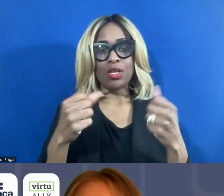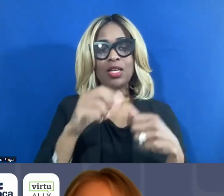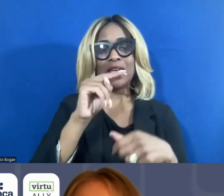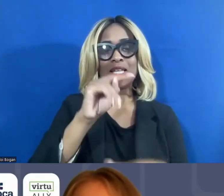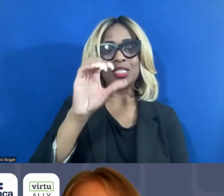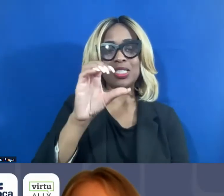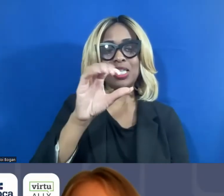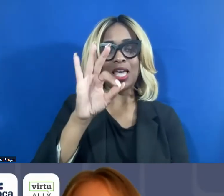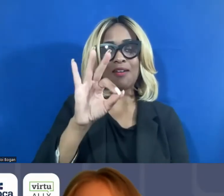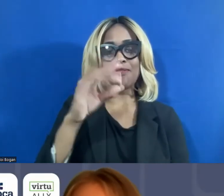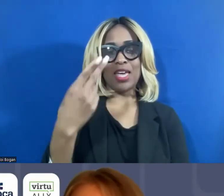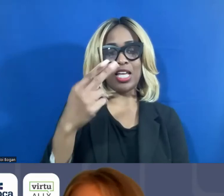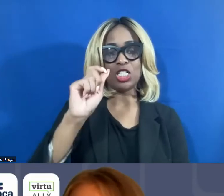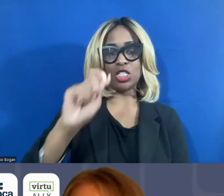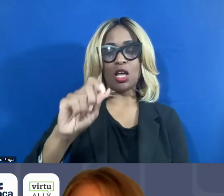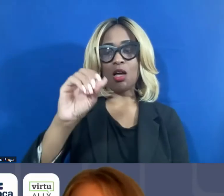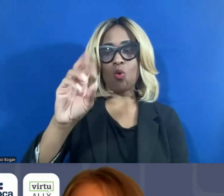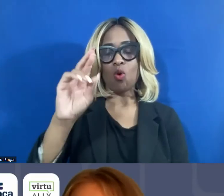ncfh.org.